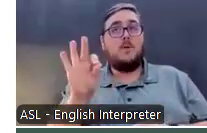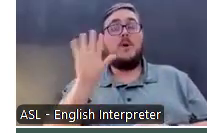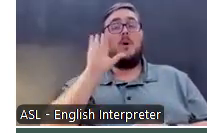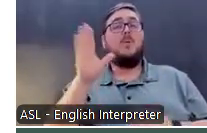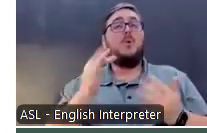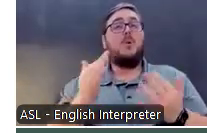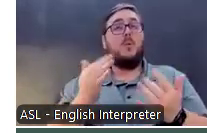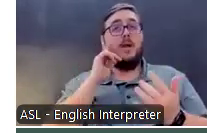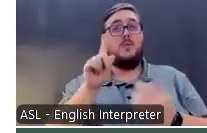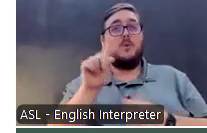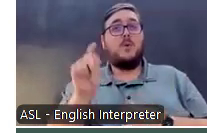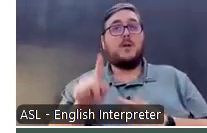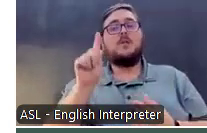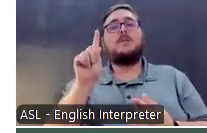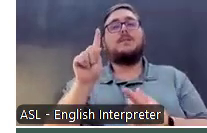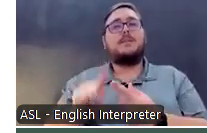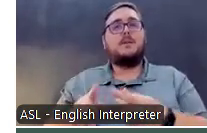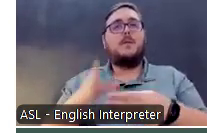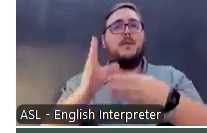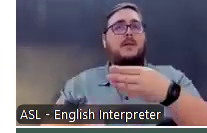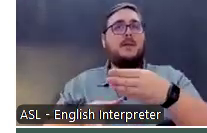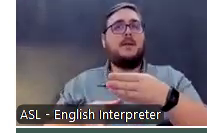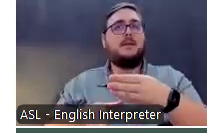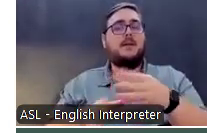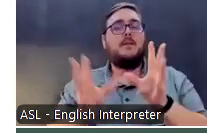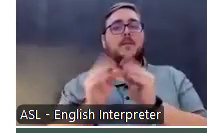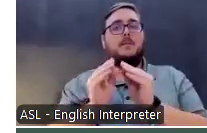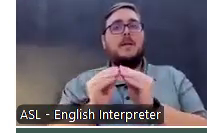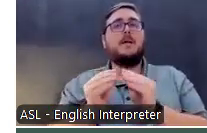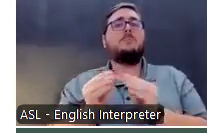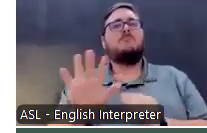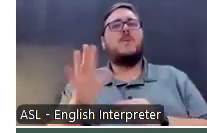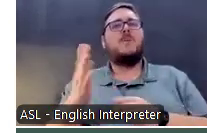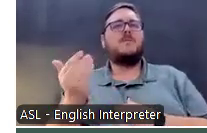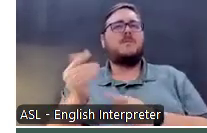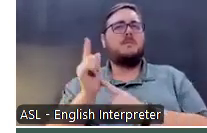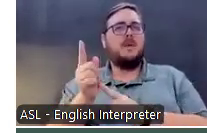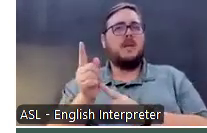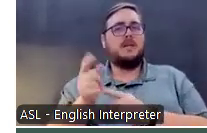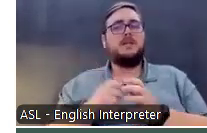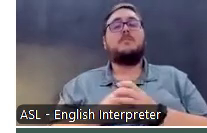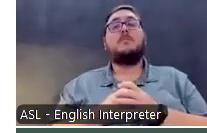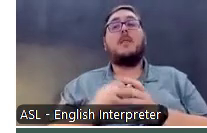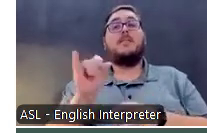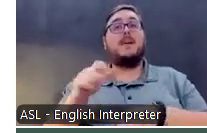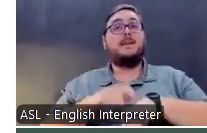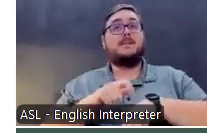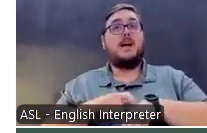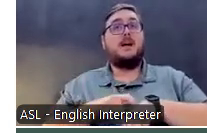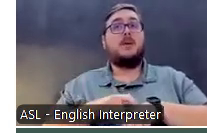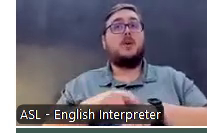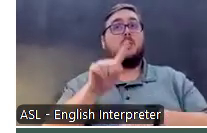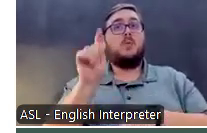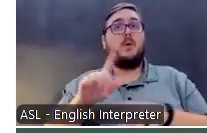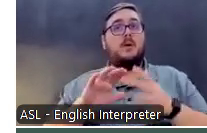We'll leave about 15 minutes for Q&A. At that time, you can put your questions in the chat and I will read